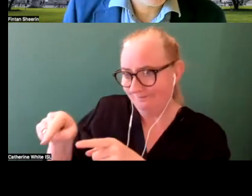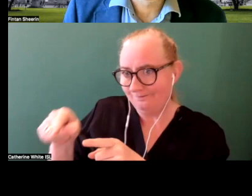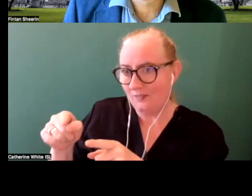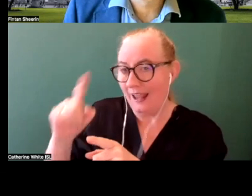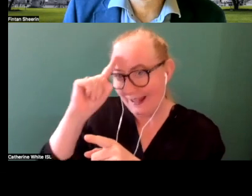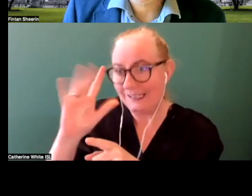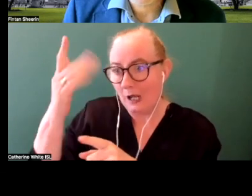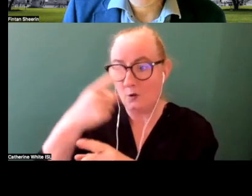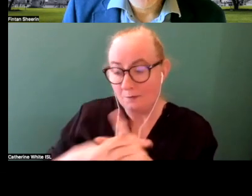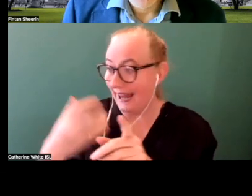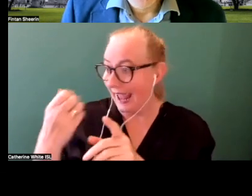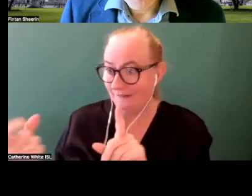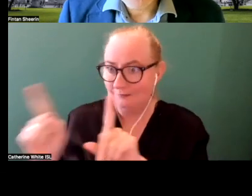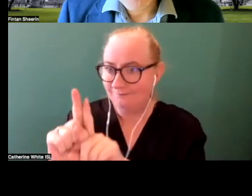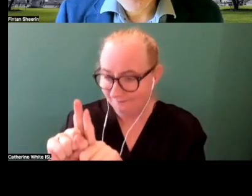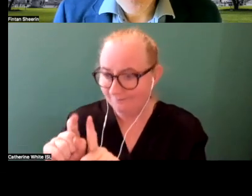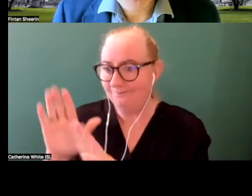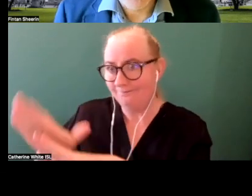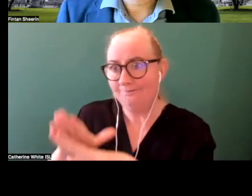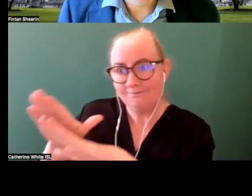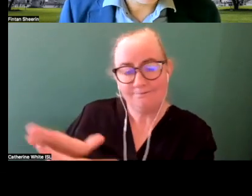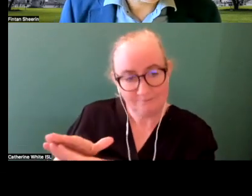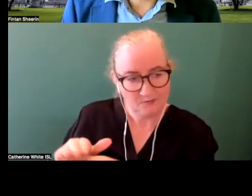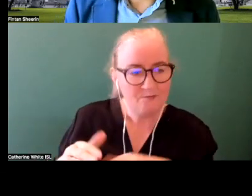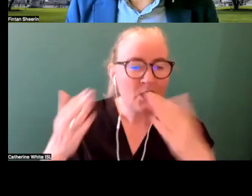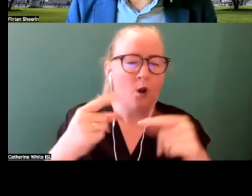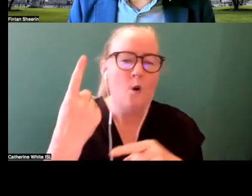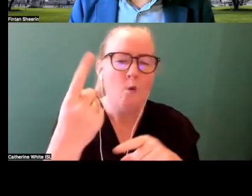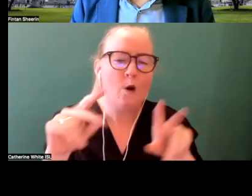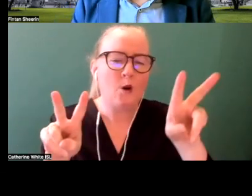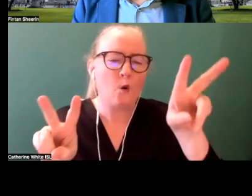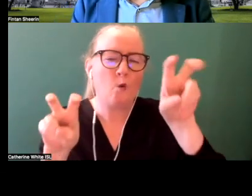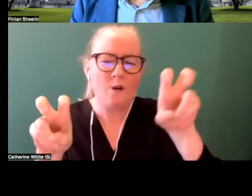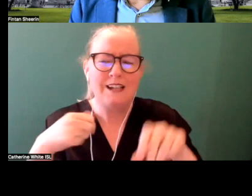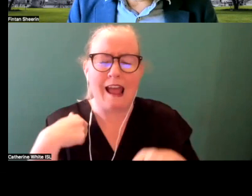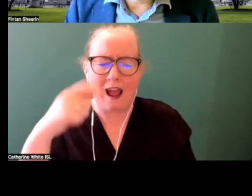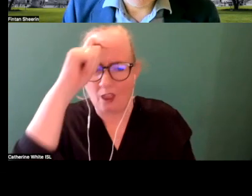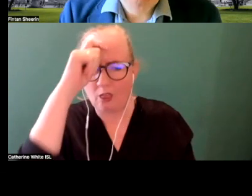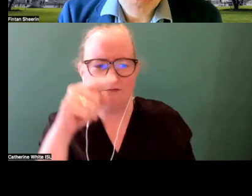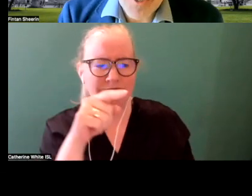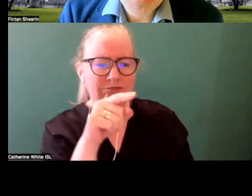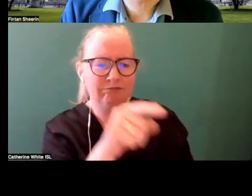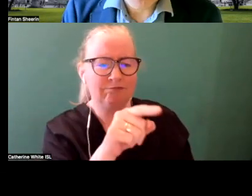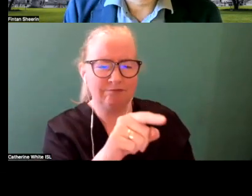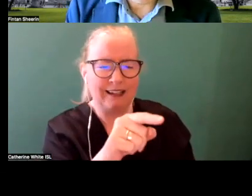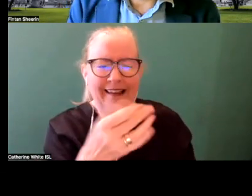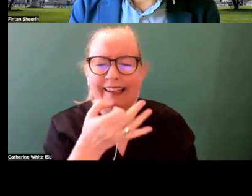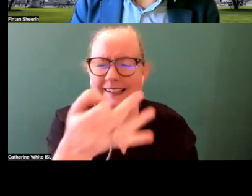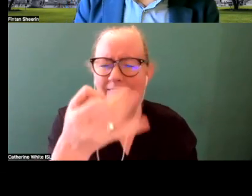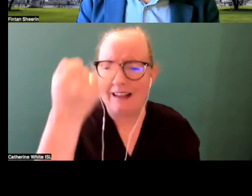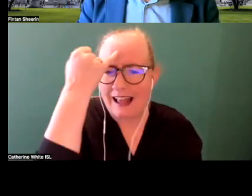intellectual disability. Just a quote, which I thought it would be give you an idea